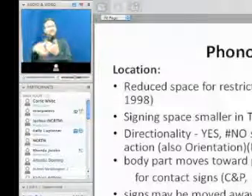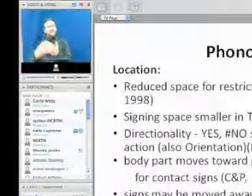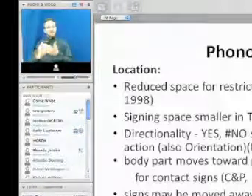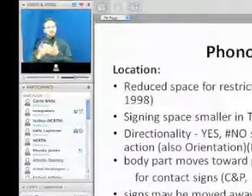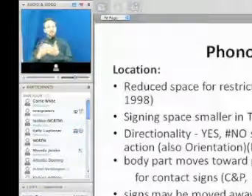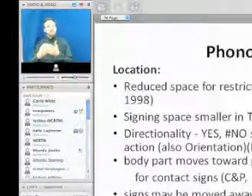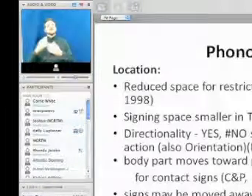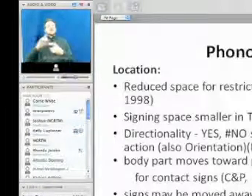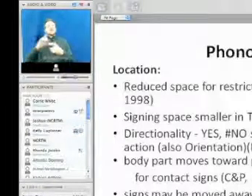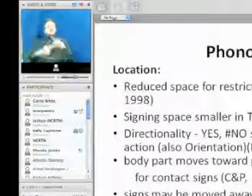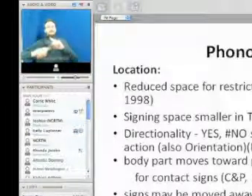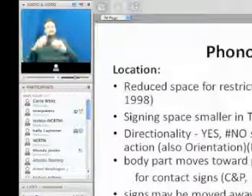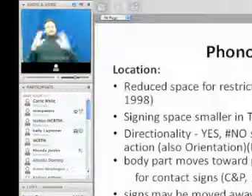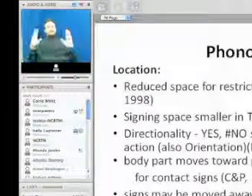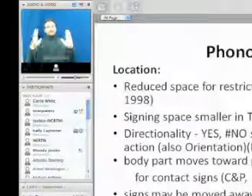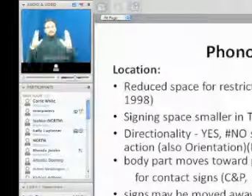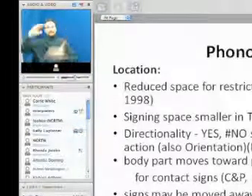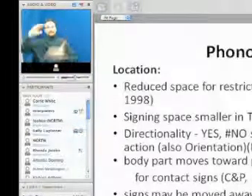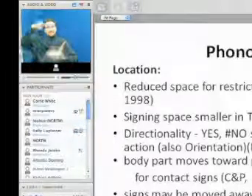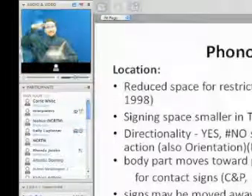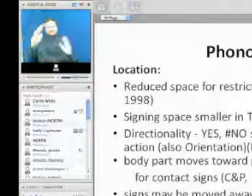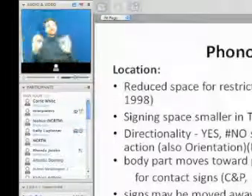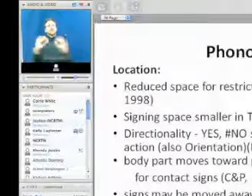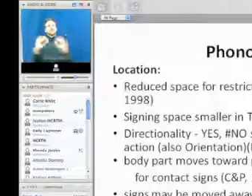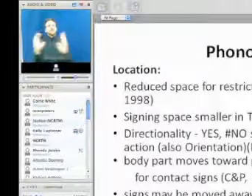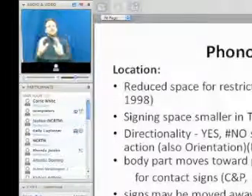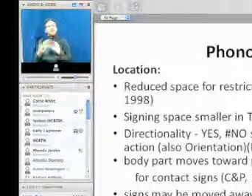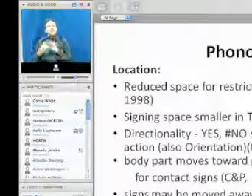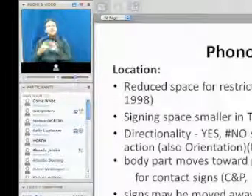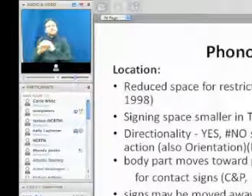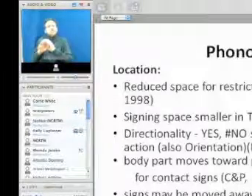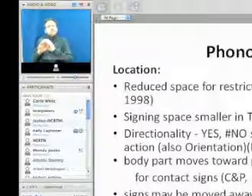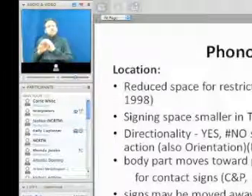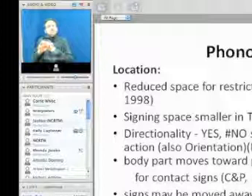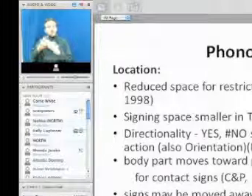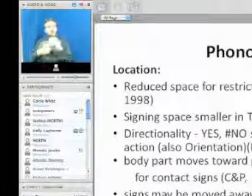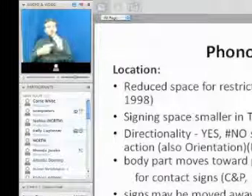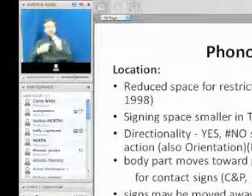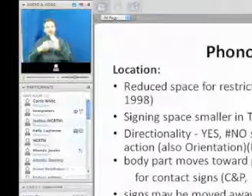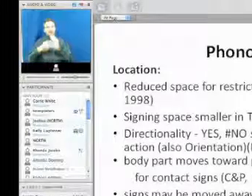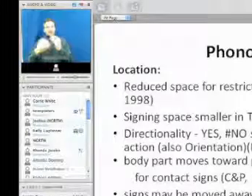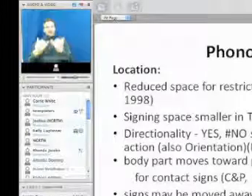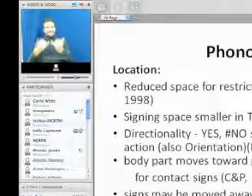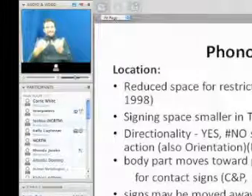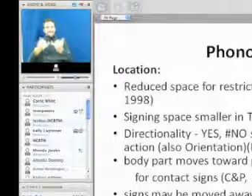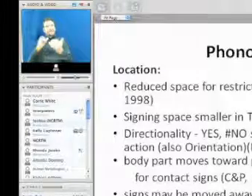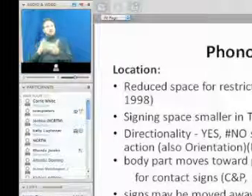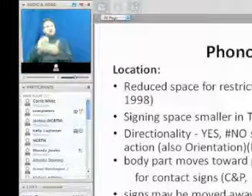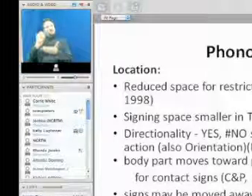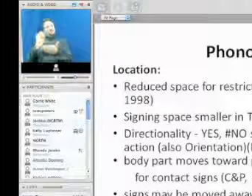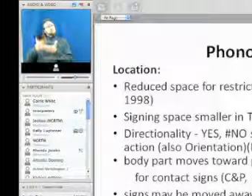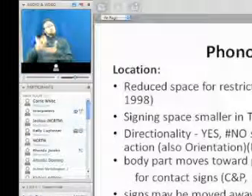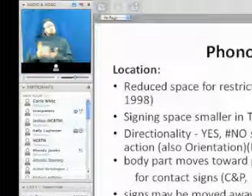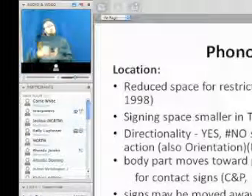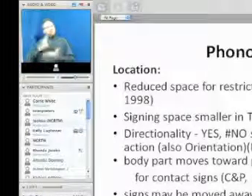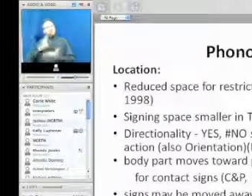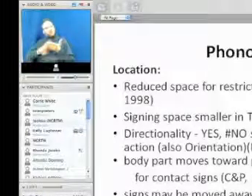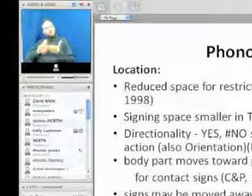ASL. And what I'm saying here are the research that's been done looking at tactile